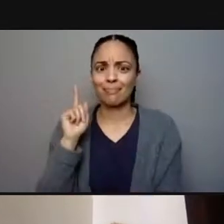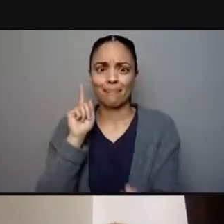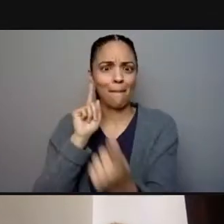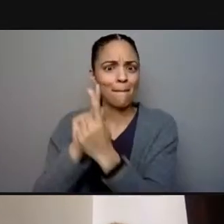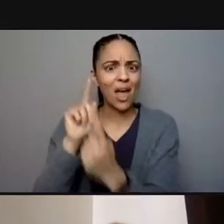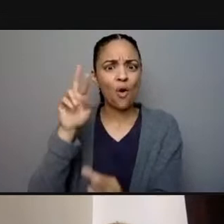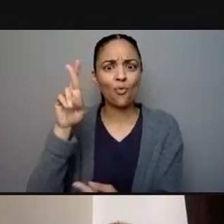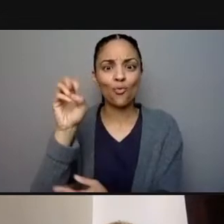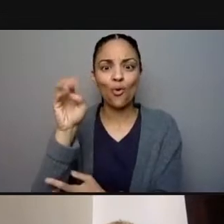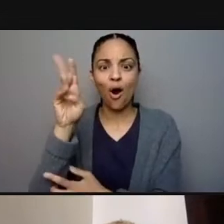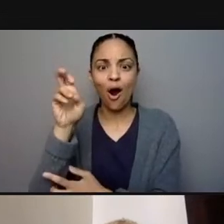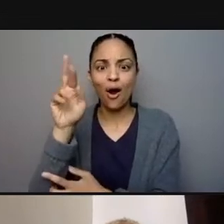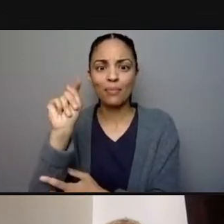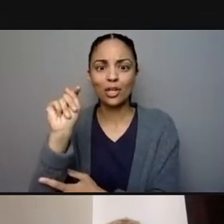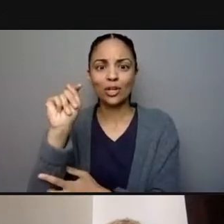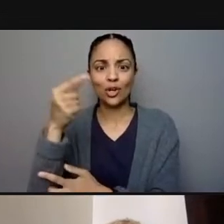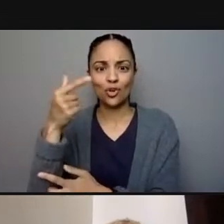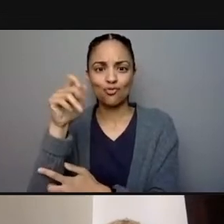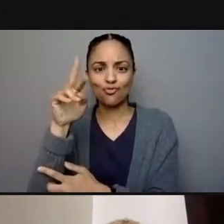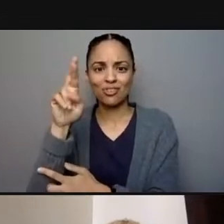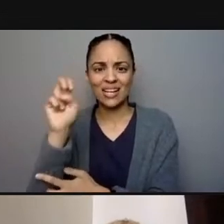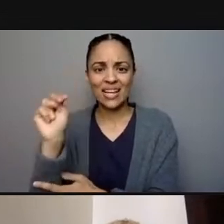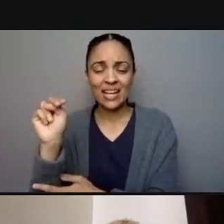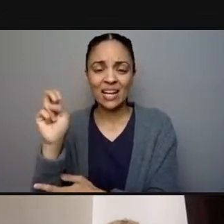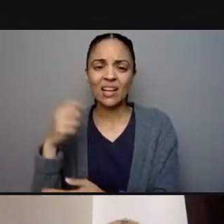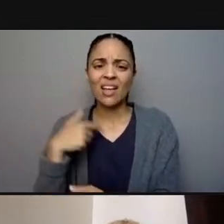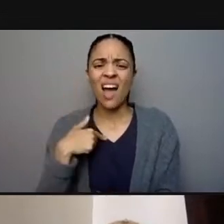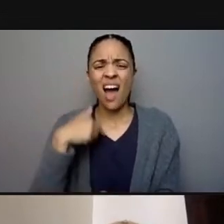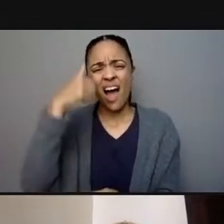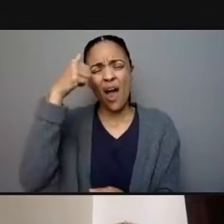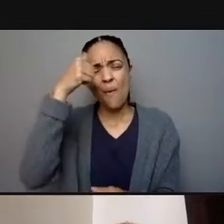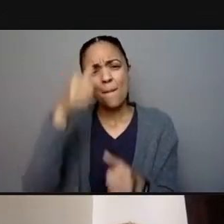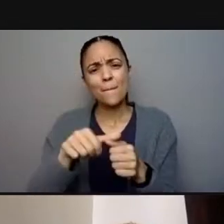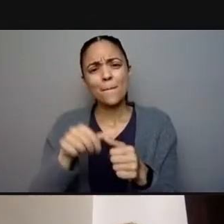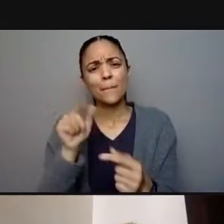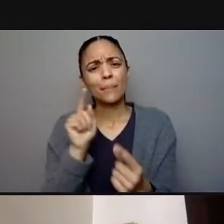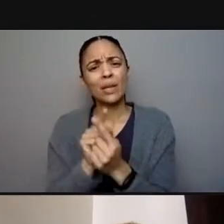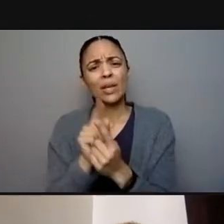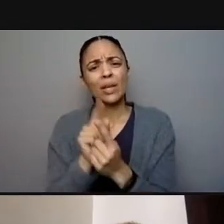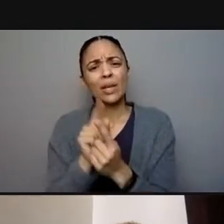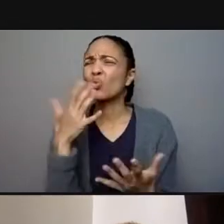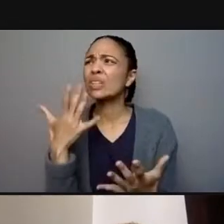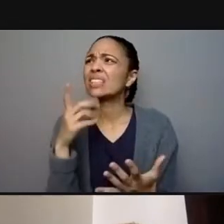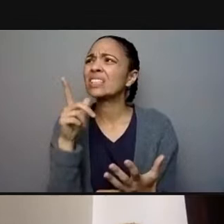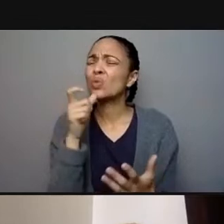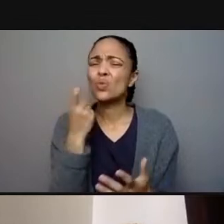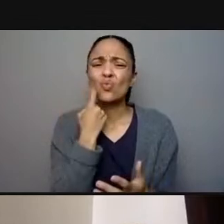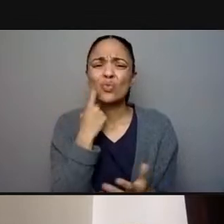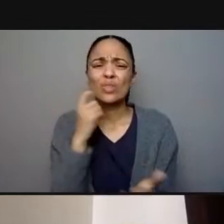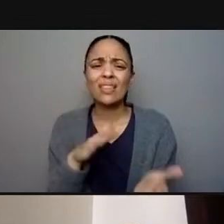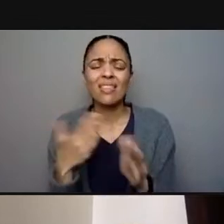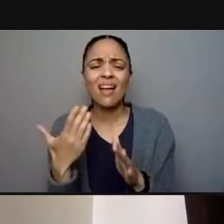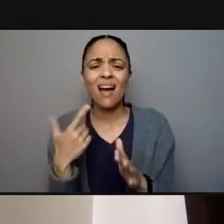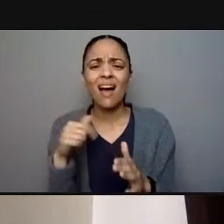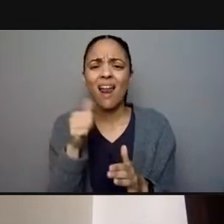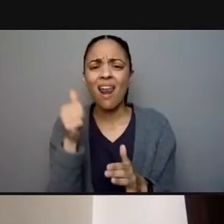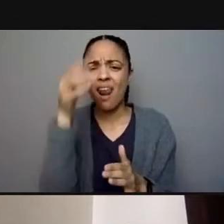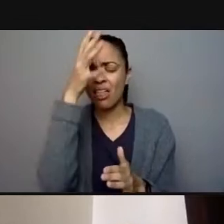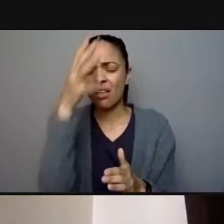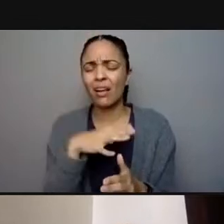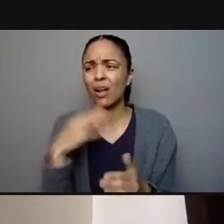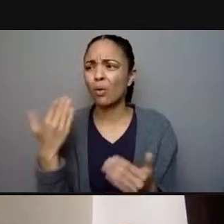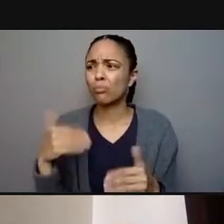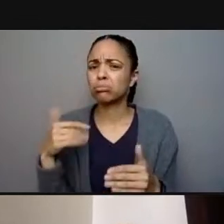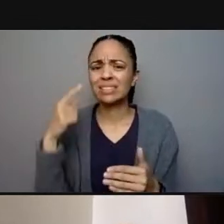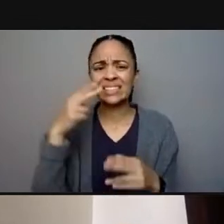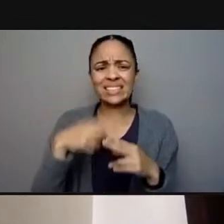all the greats, man. And what's my boy that I'm thinking of that passed a few years ago, rest in peace. Voodoo Ray? Name slipped my mind.